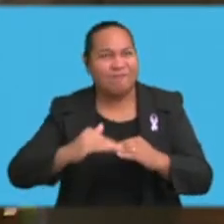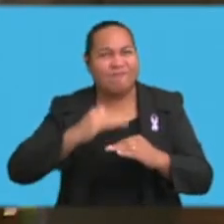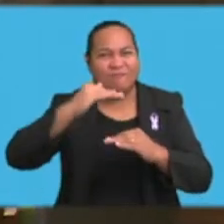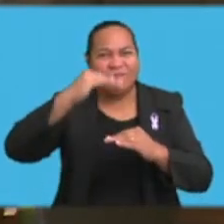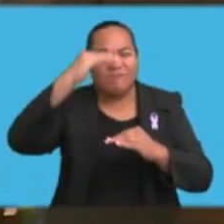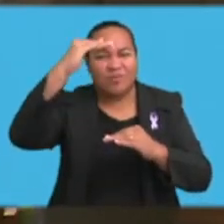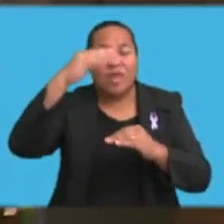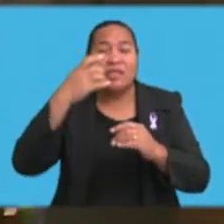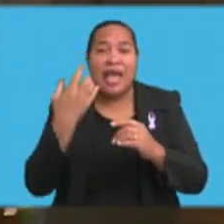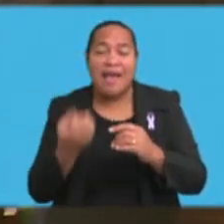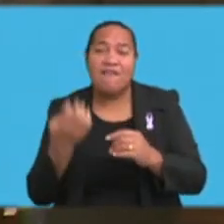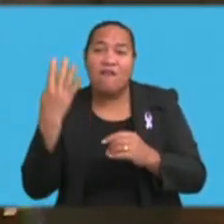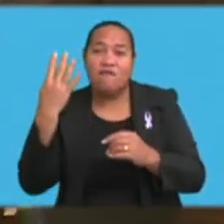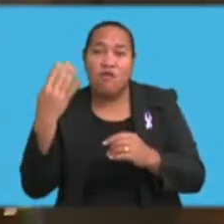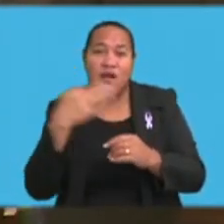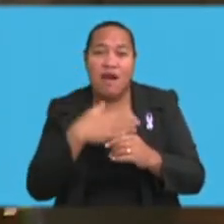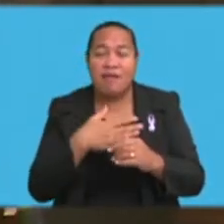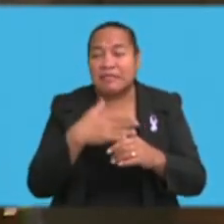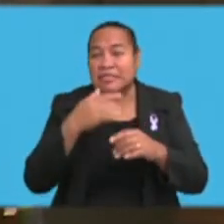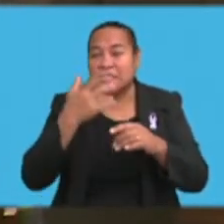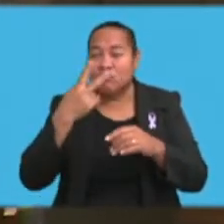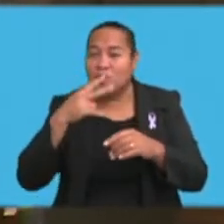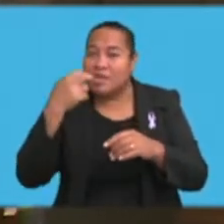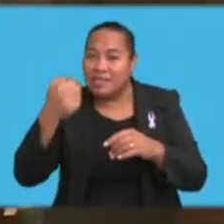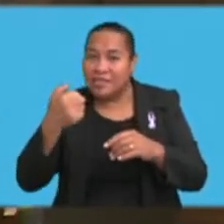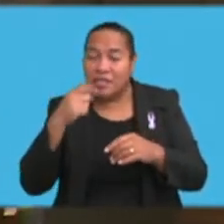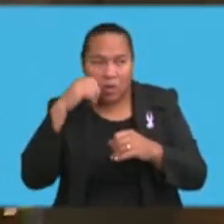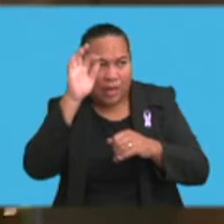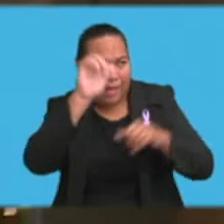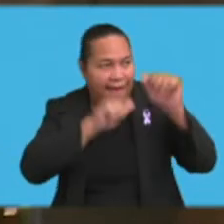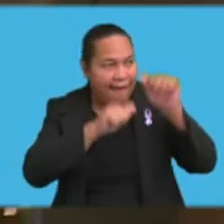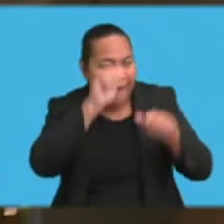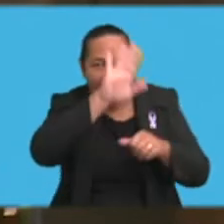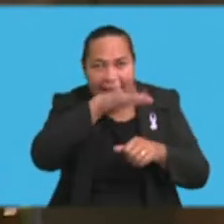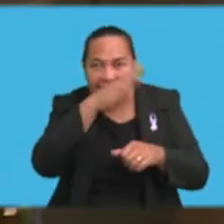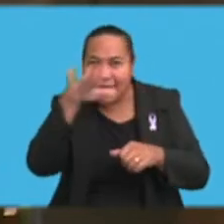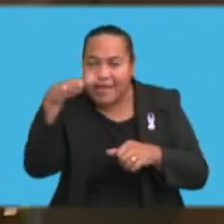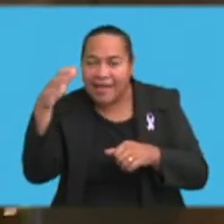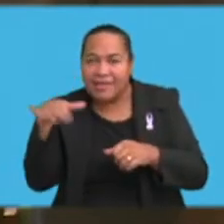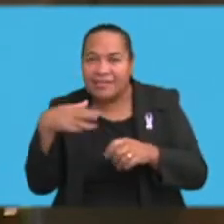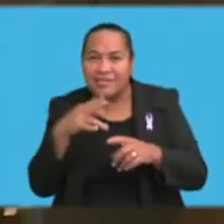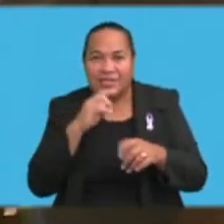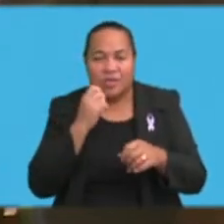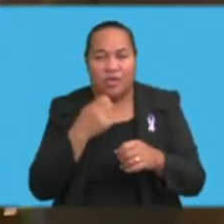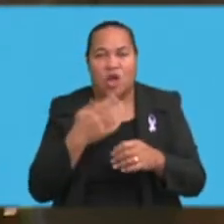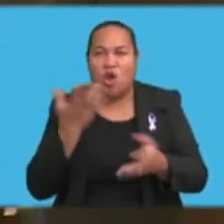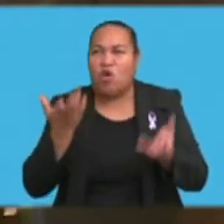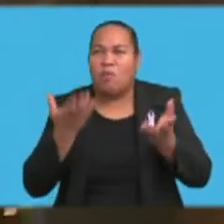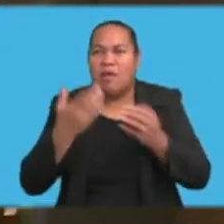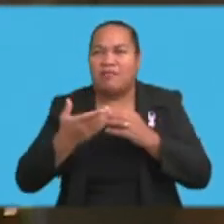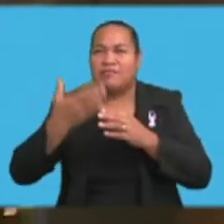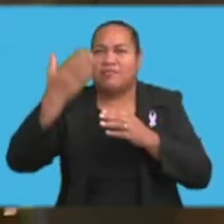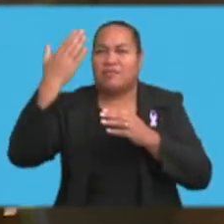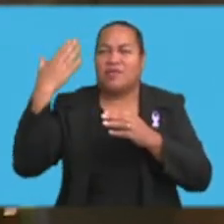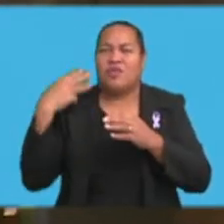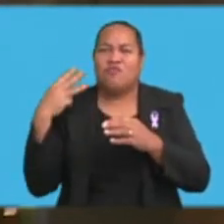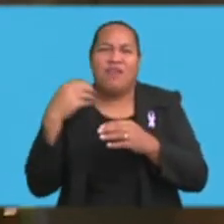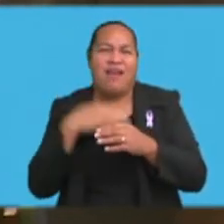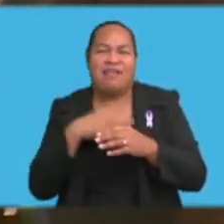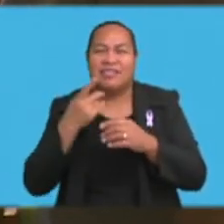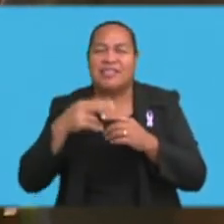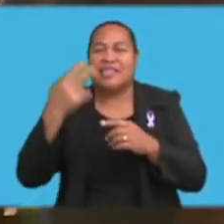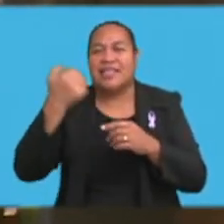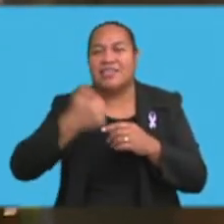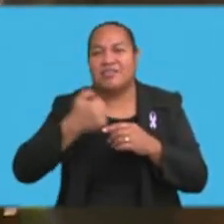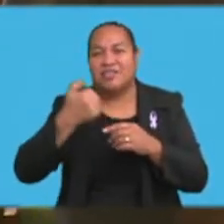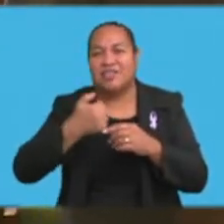around 426 workplace plans that were assessed compared to 390 workplace plans vetted in 2016.